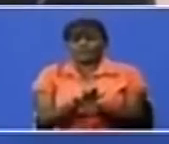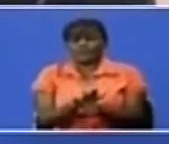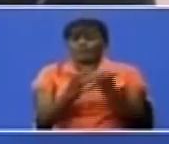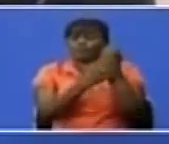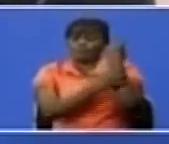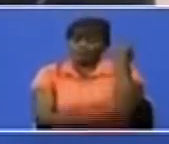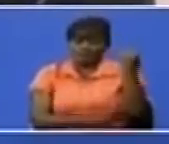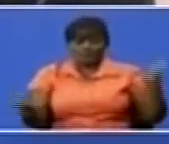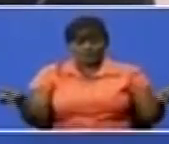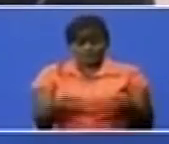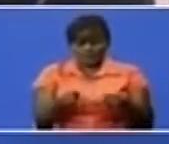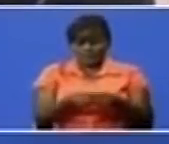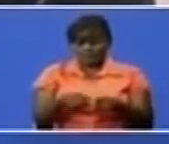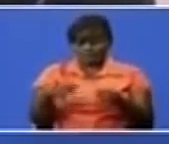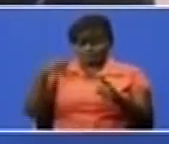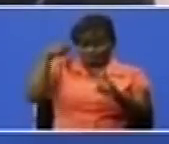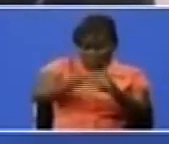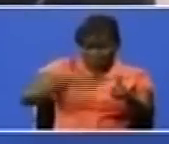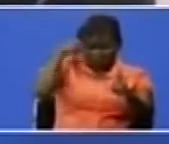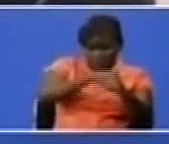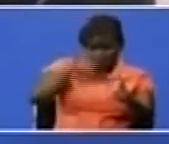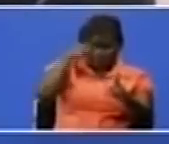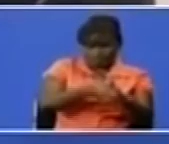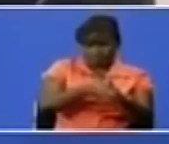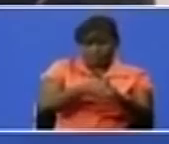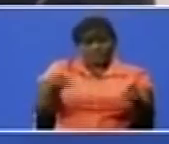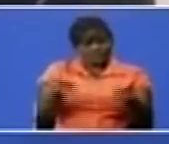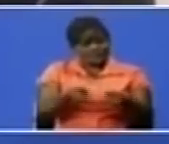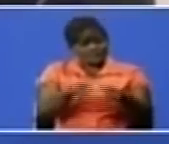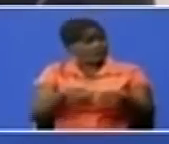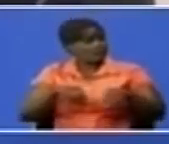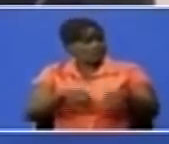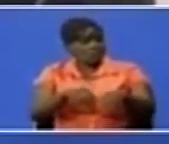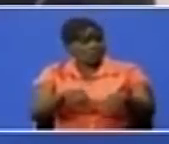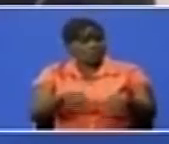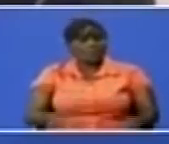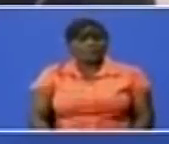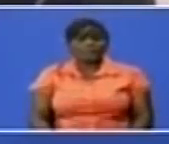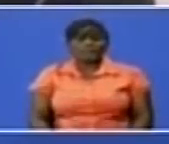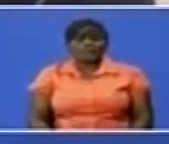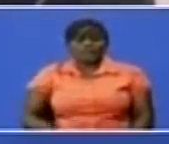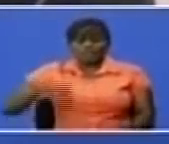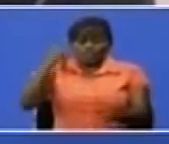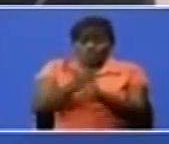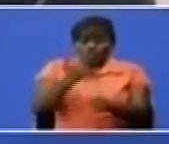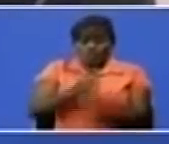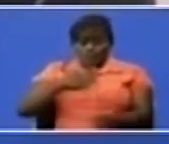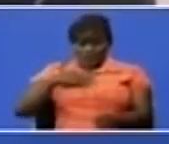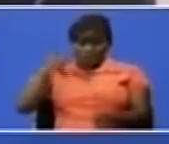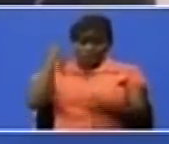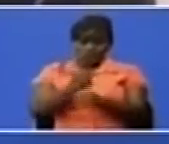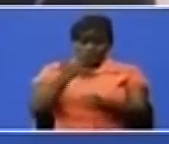Poverty and violence have followed in its wake. Our task is to do everything we